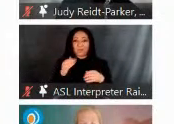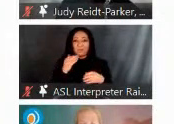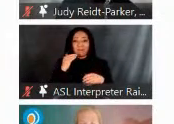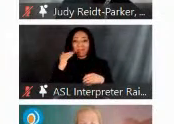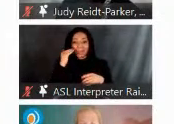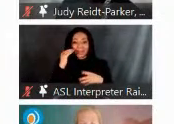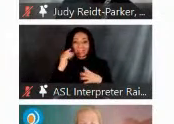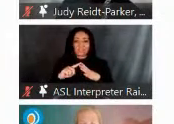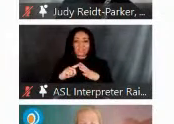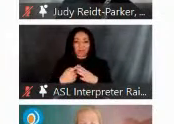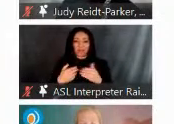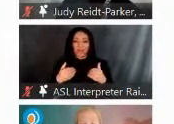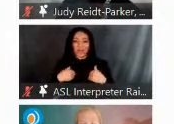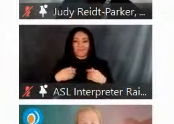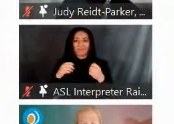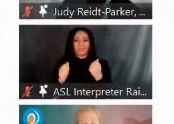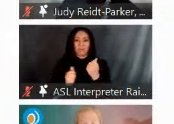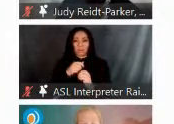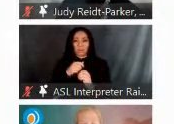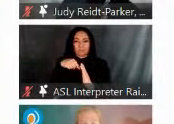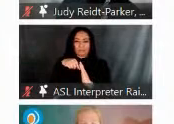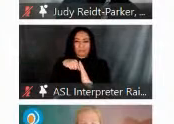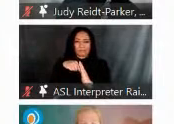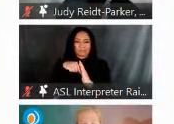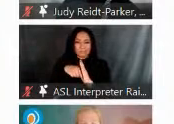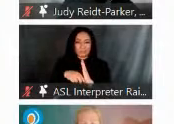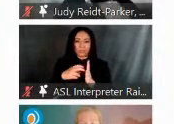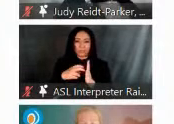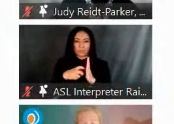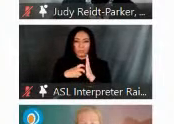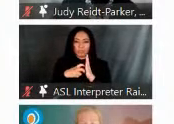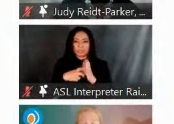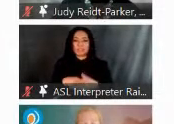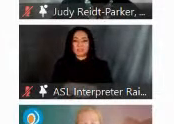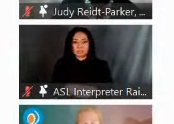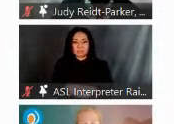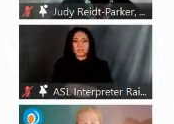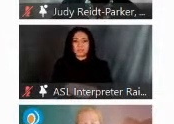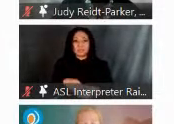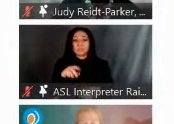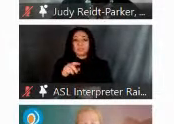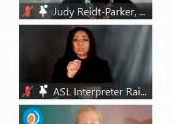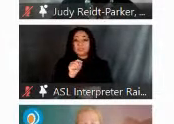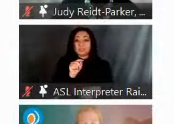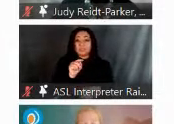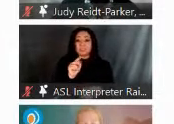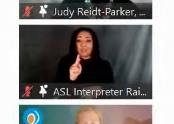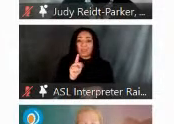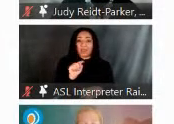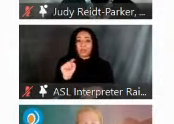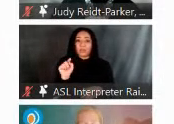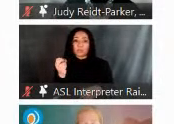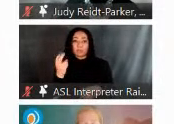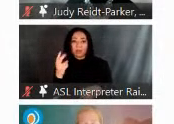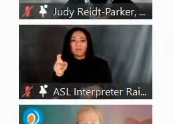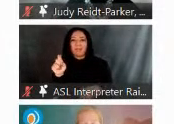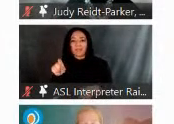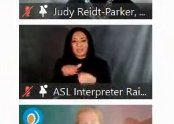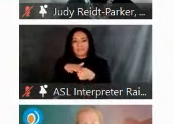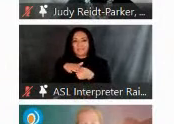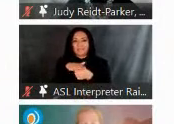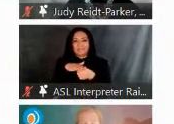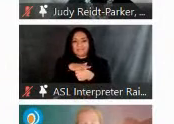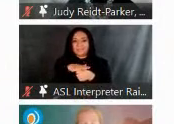most detailed requirements. PK to 12 schools need to have a school site council in which families can become